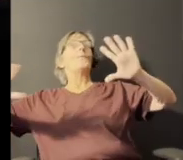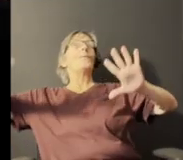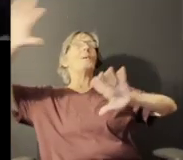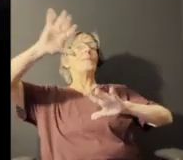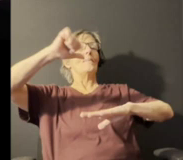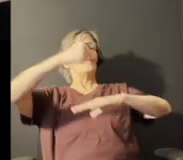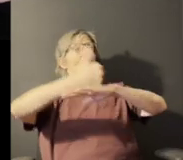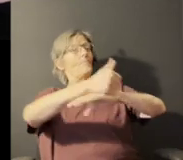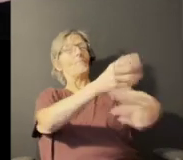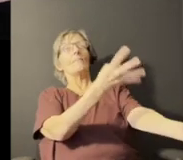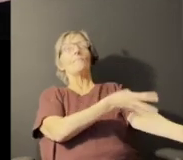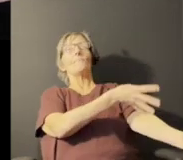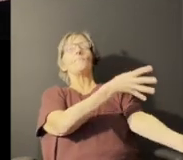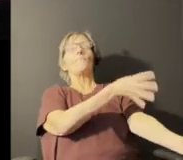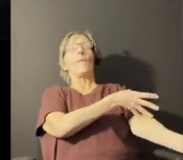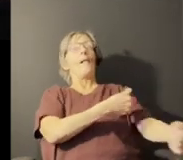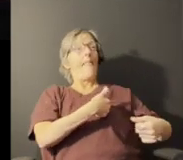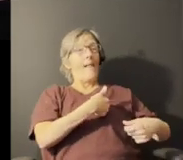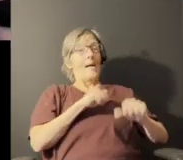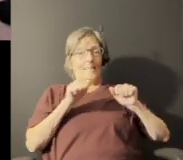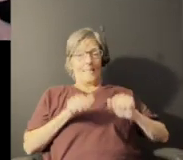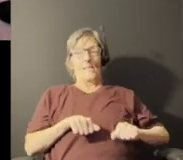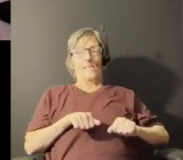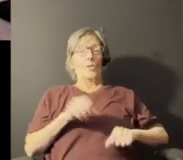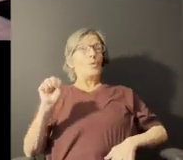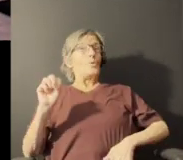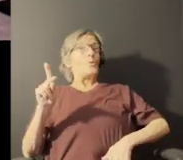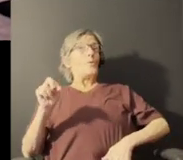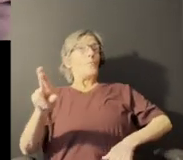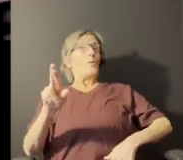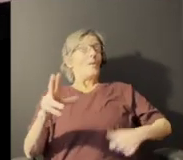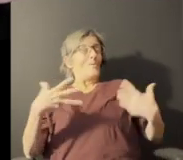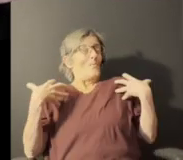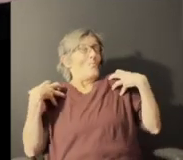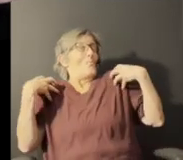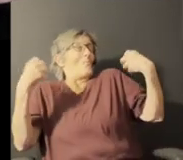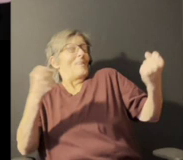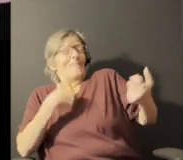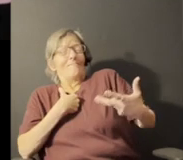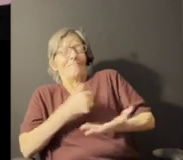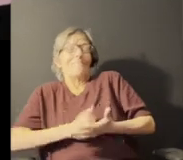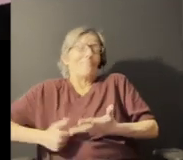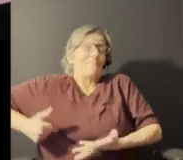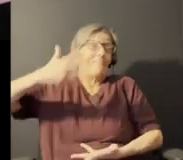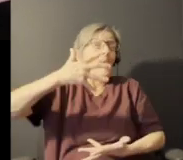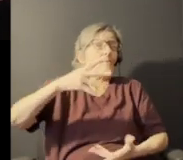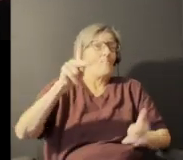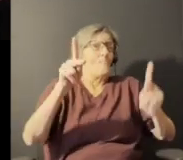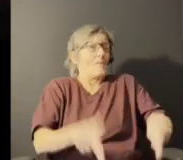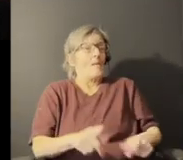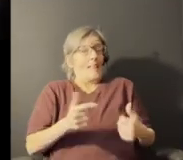opulent setting of, I could be a super wealthy